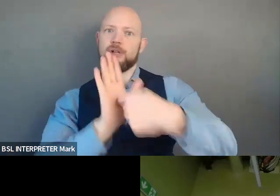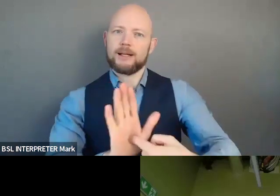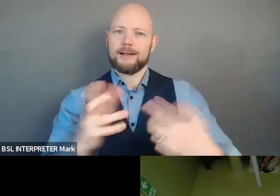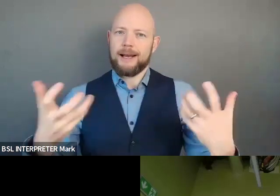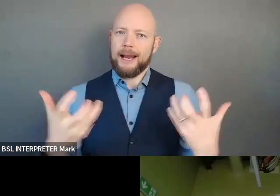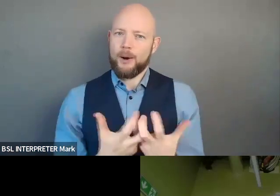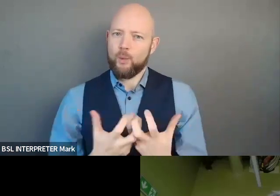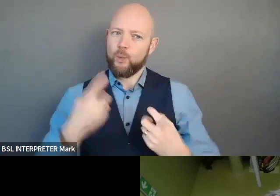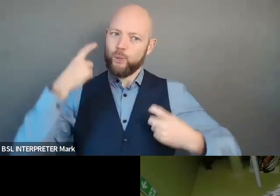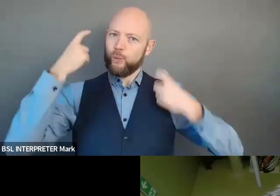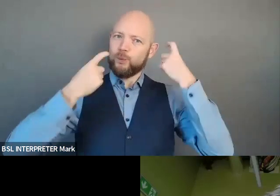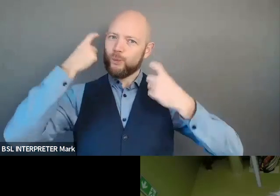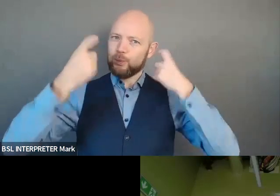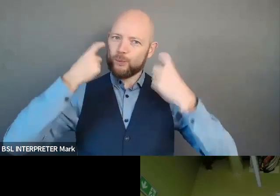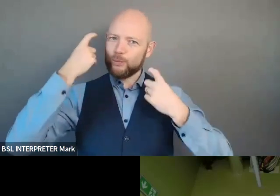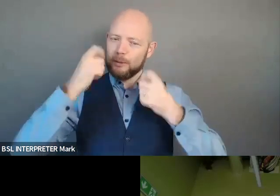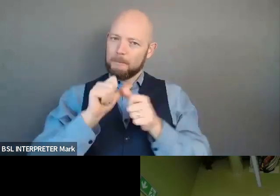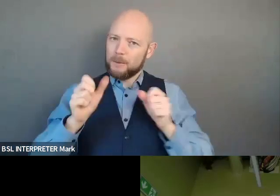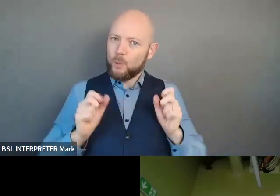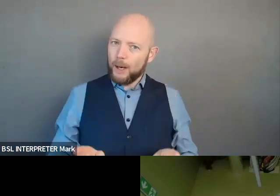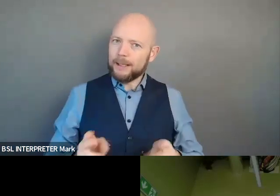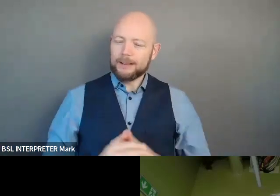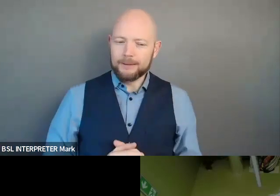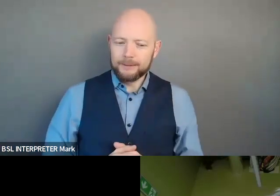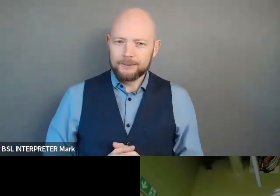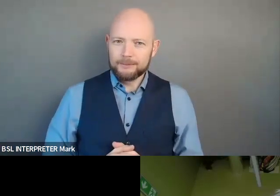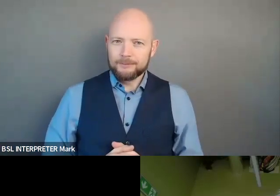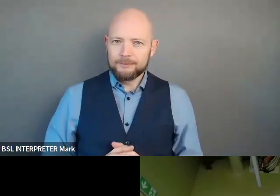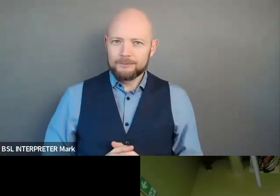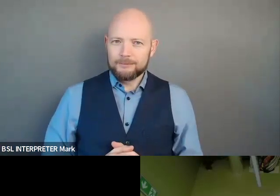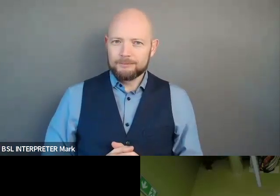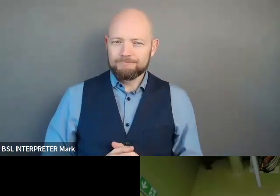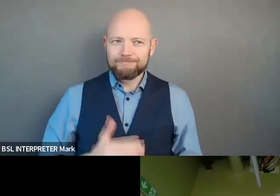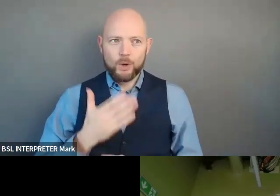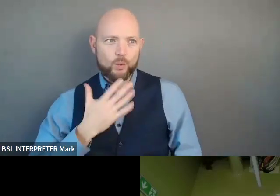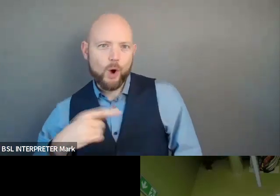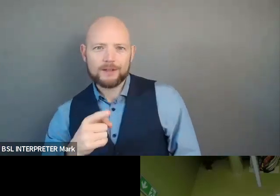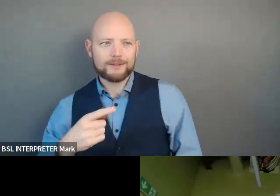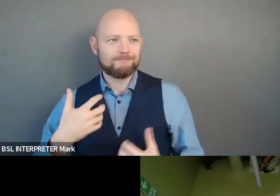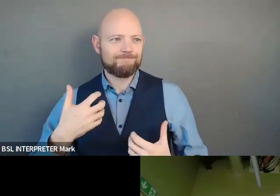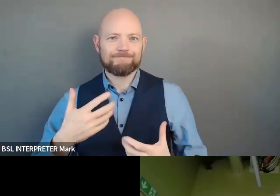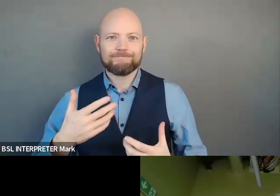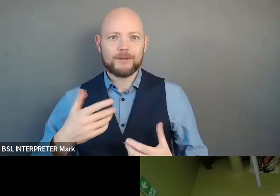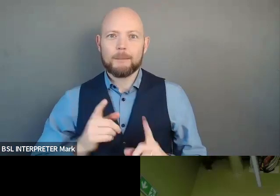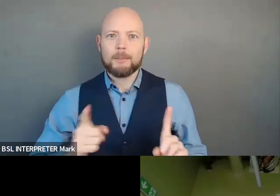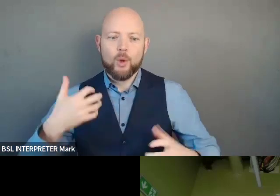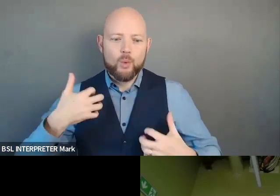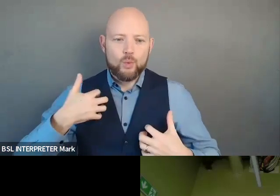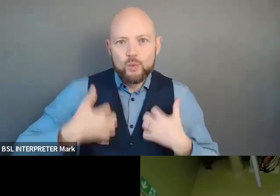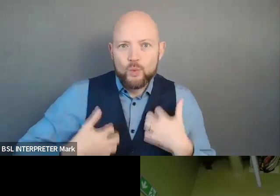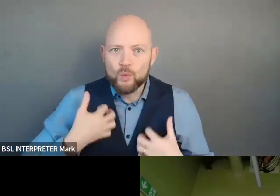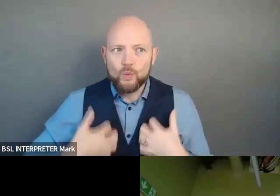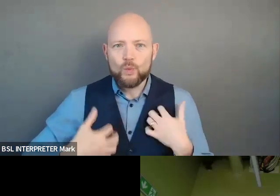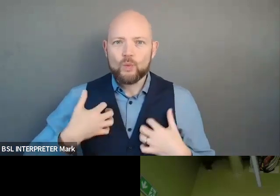It's great fun to have a kind of striking, catchy PhD. It